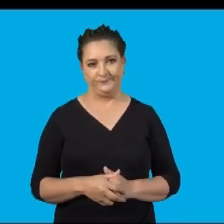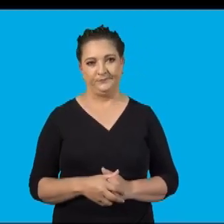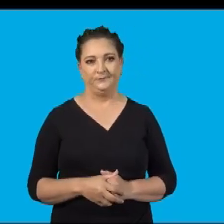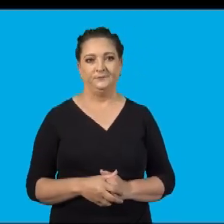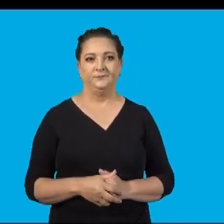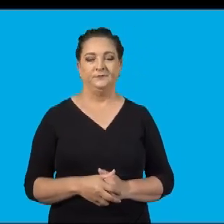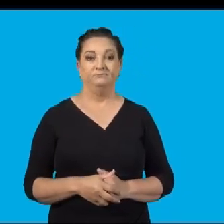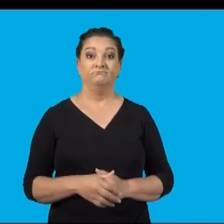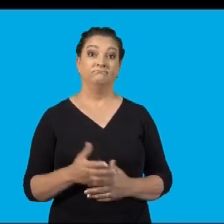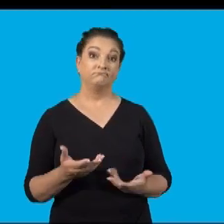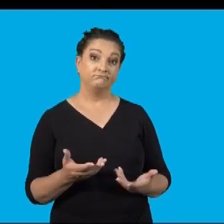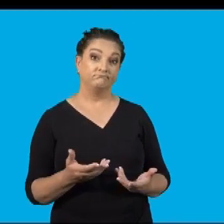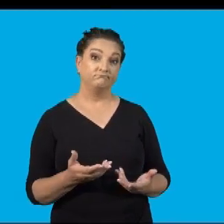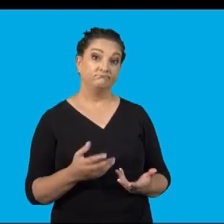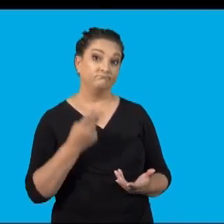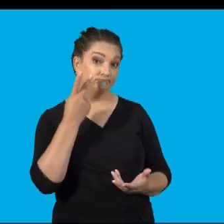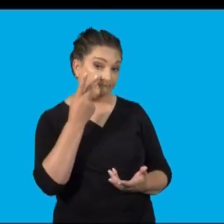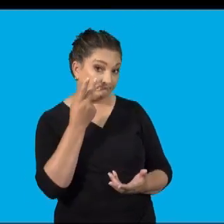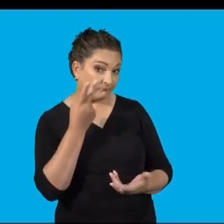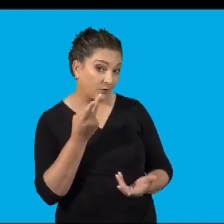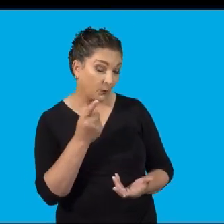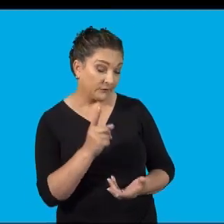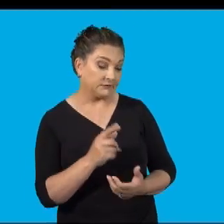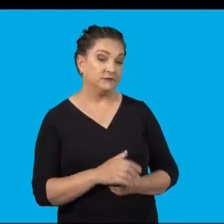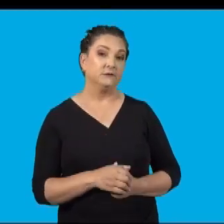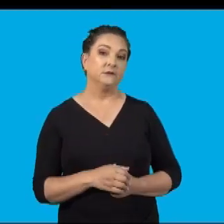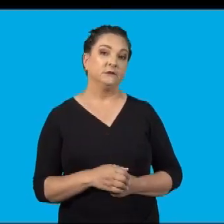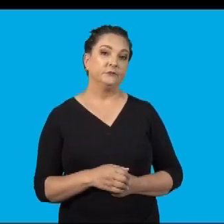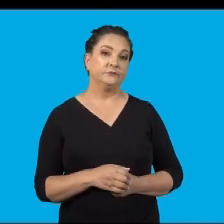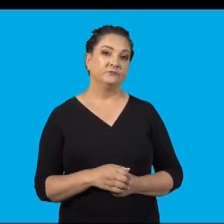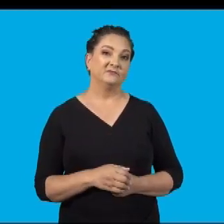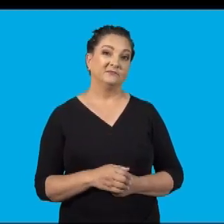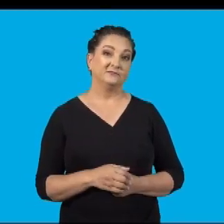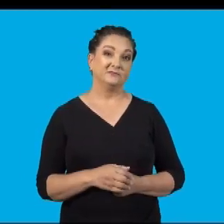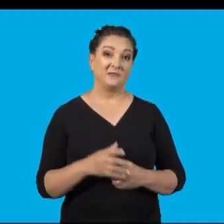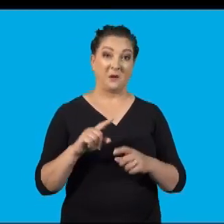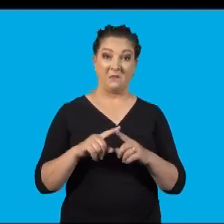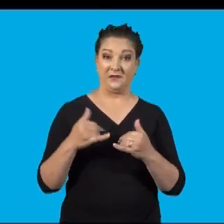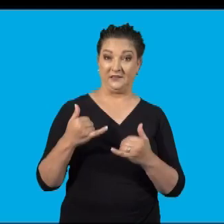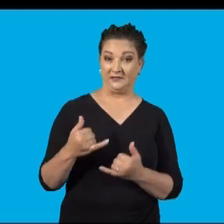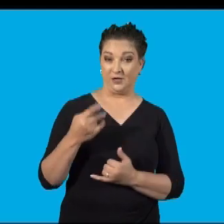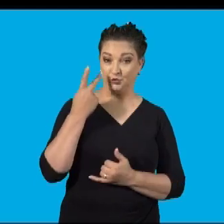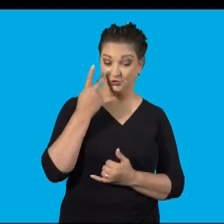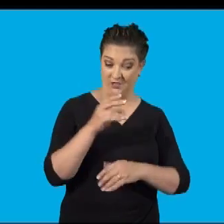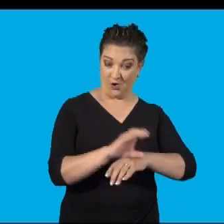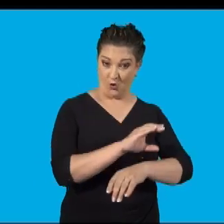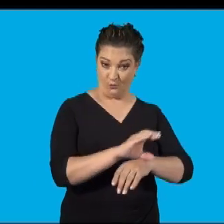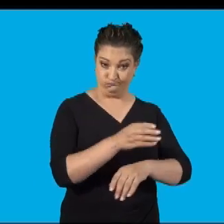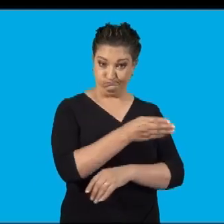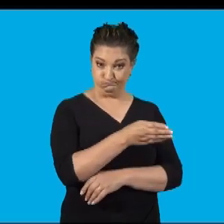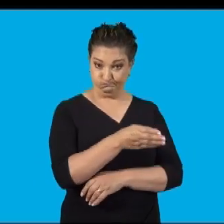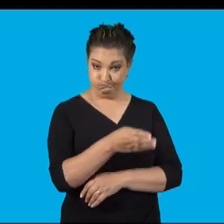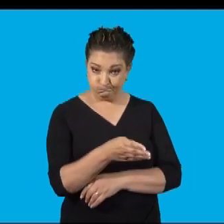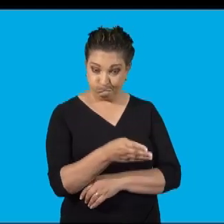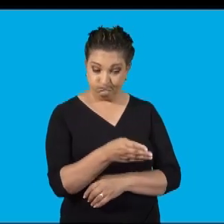262,500. So I want to see now if I would take these computers and